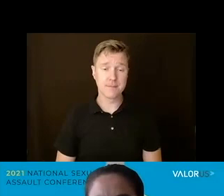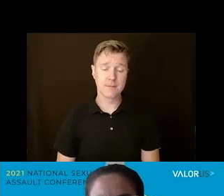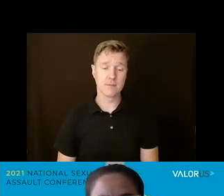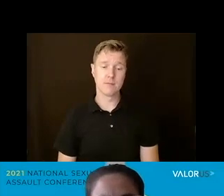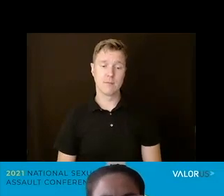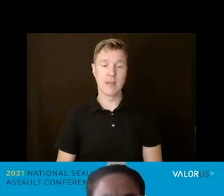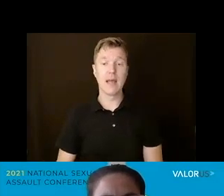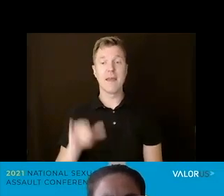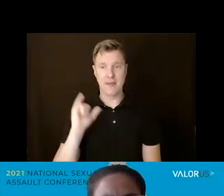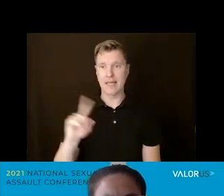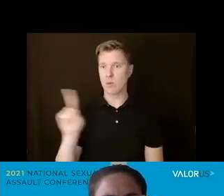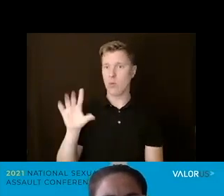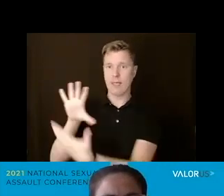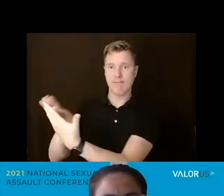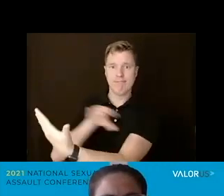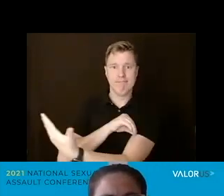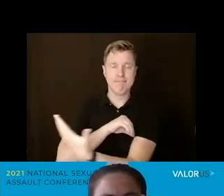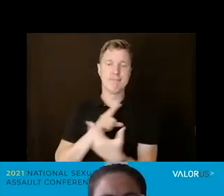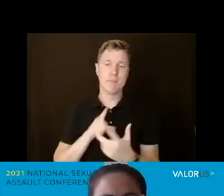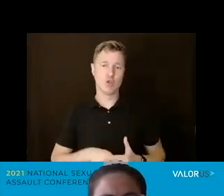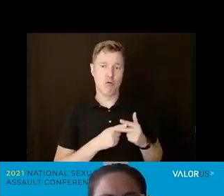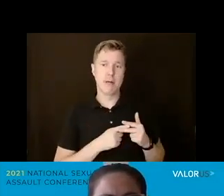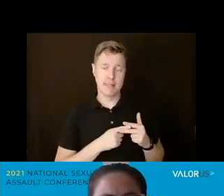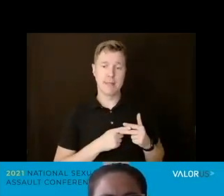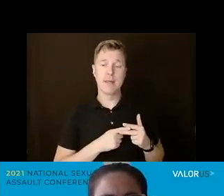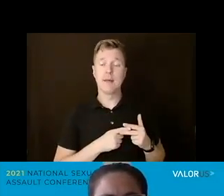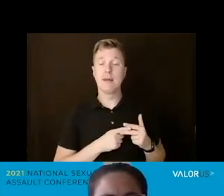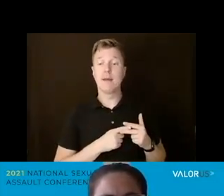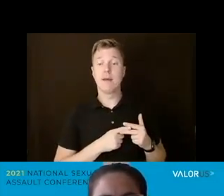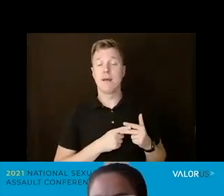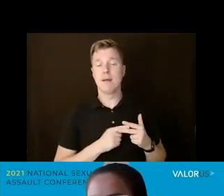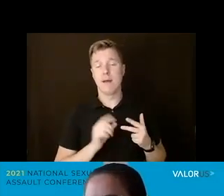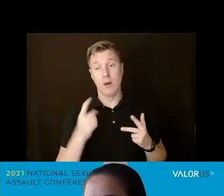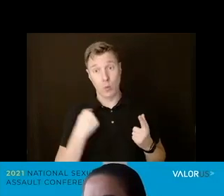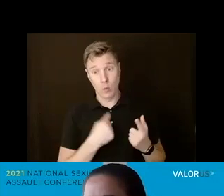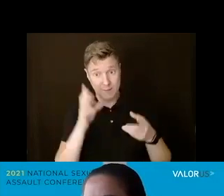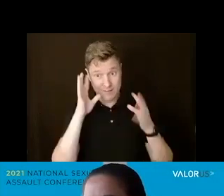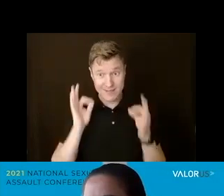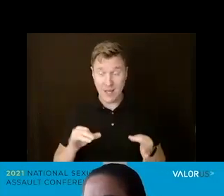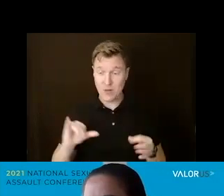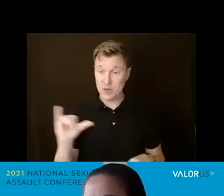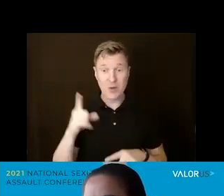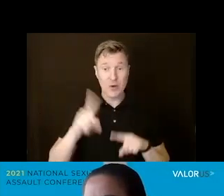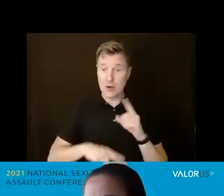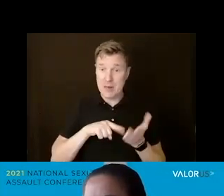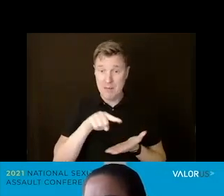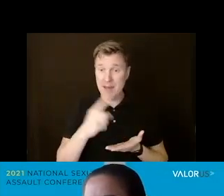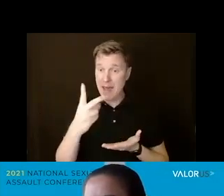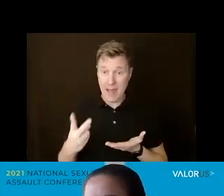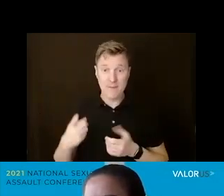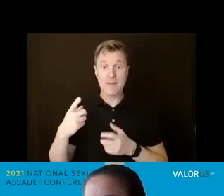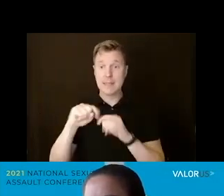where we started. That's what we built. And part of what we decided was, you know, we couldn't pay half of our team more